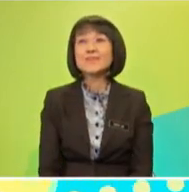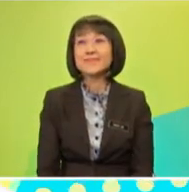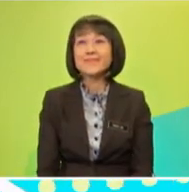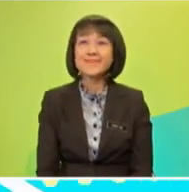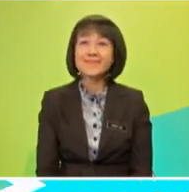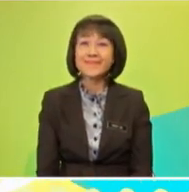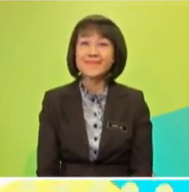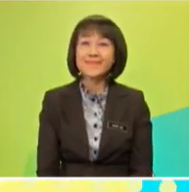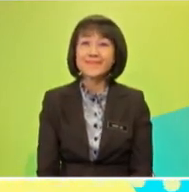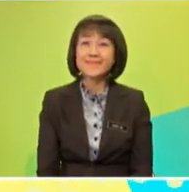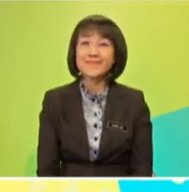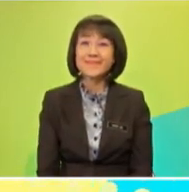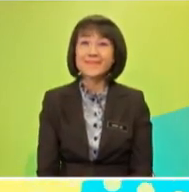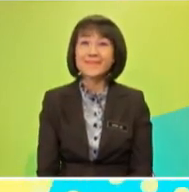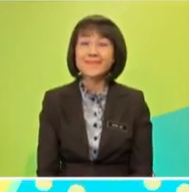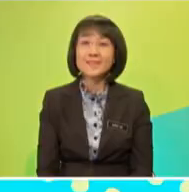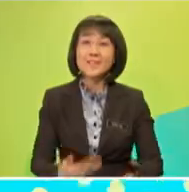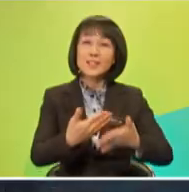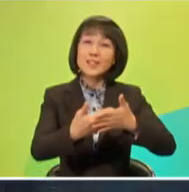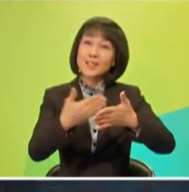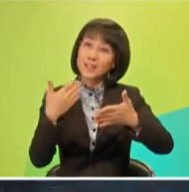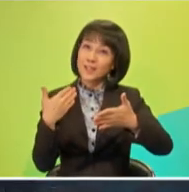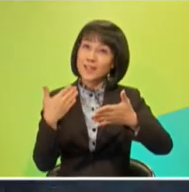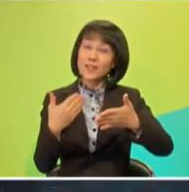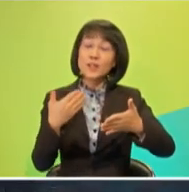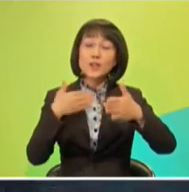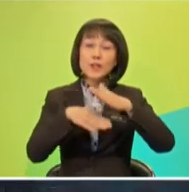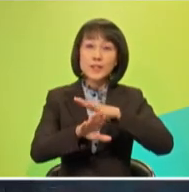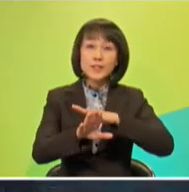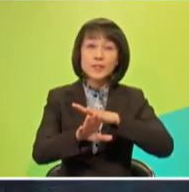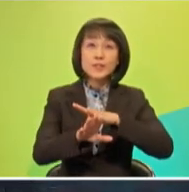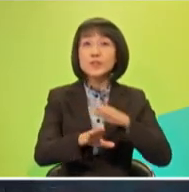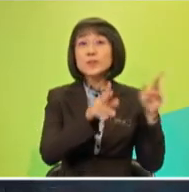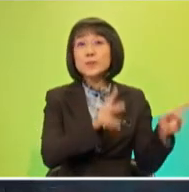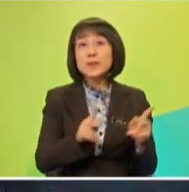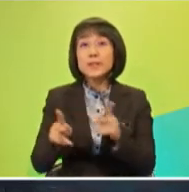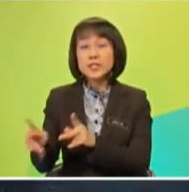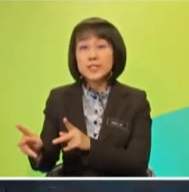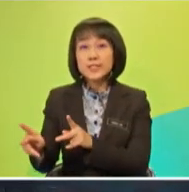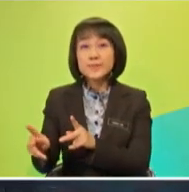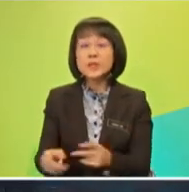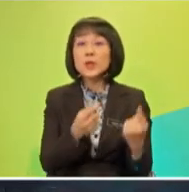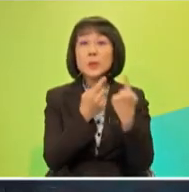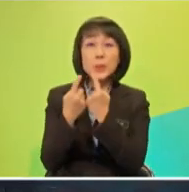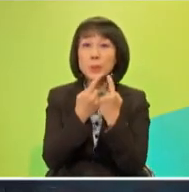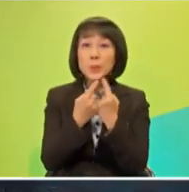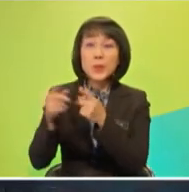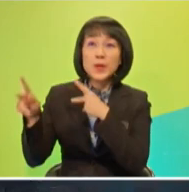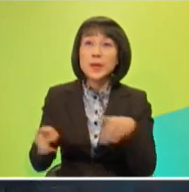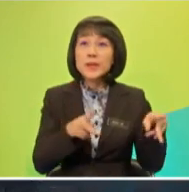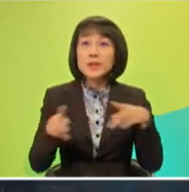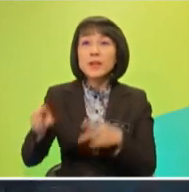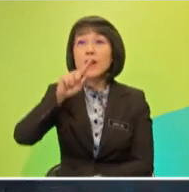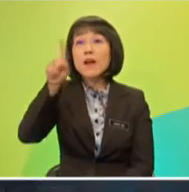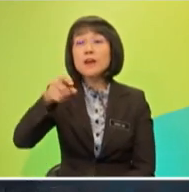All right, they are ready. Okay, before going into the preparation of a birthday party, can I ask Haris,